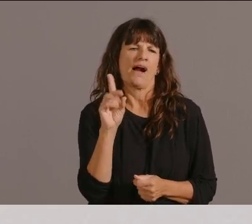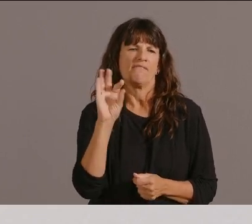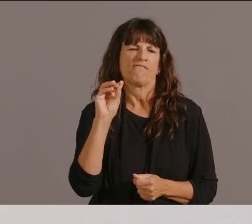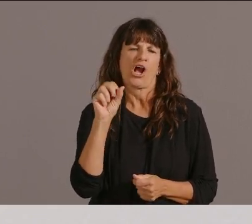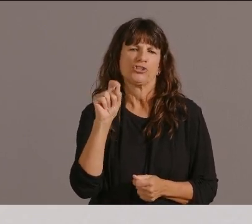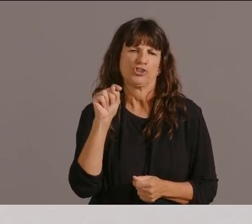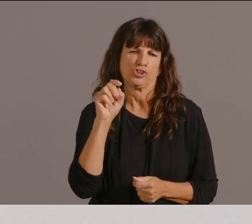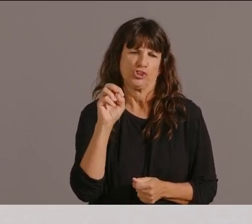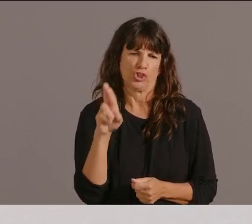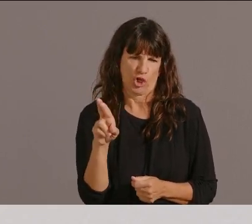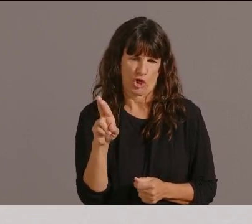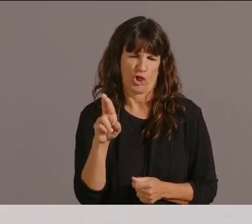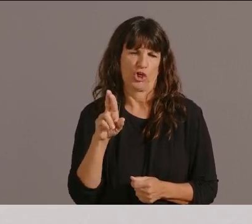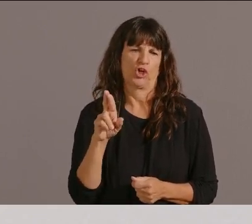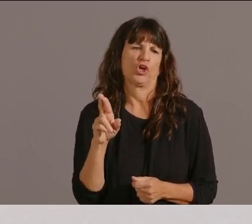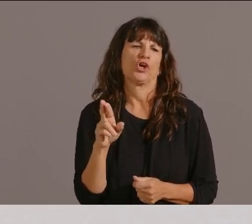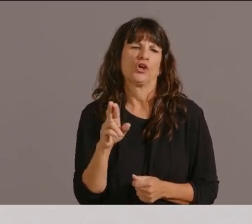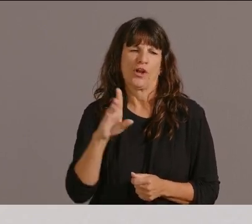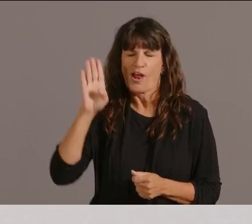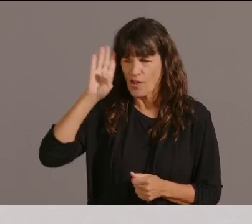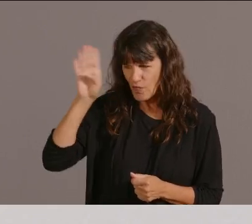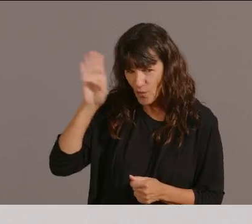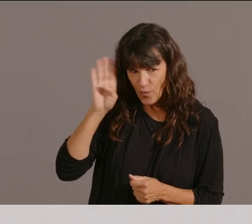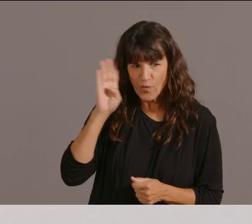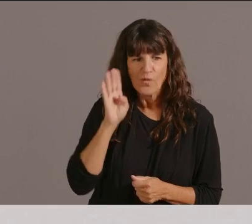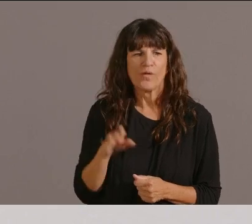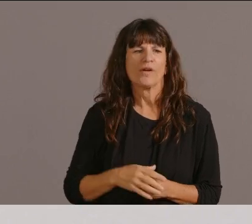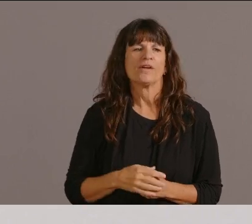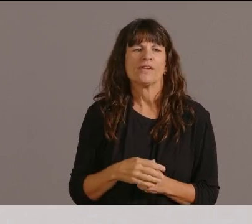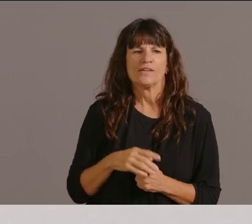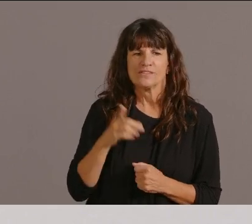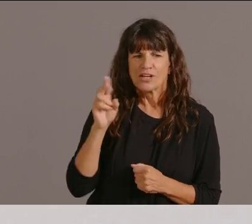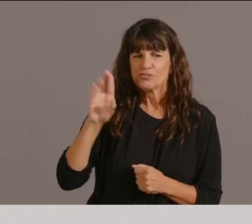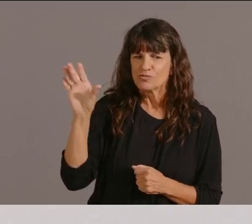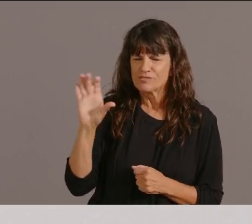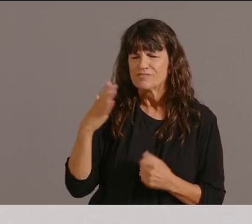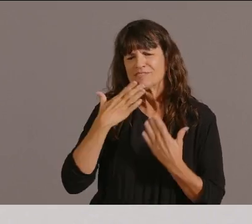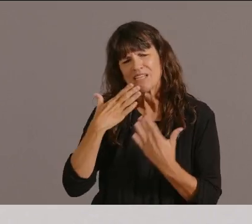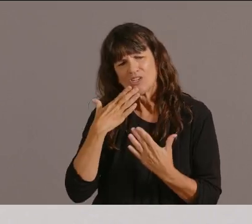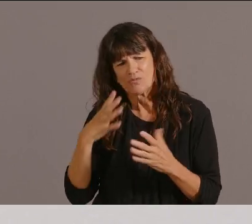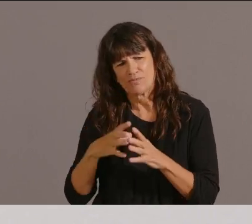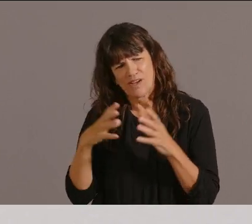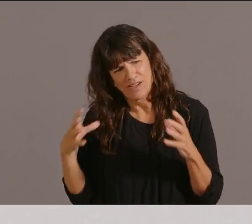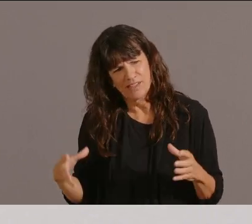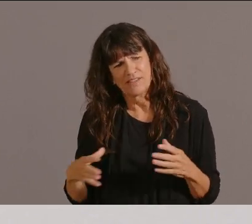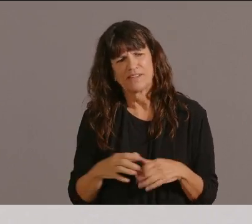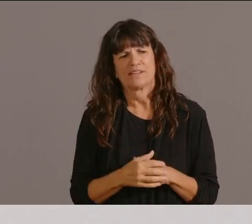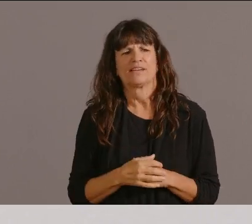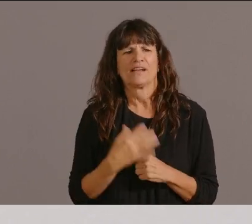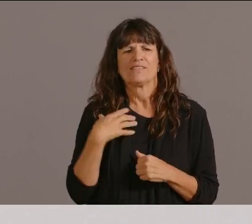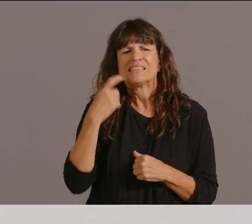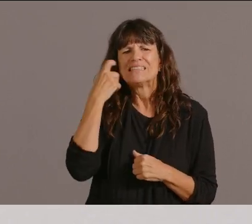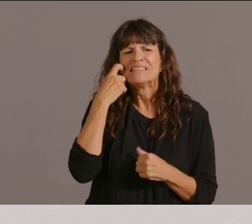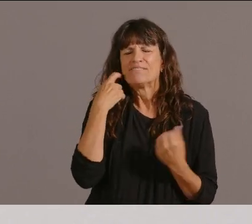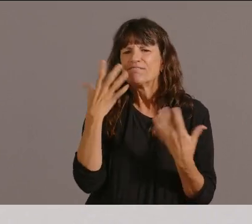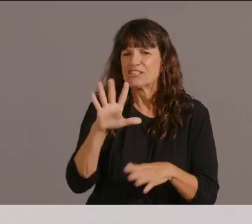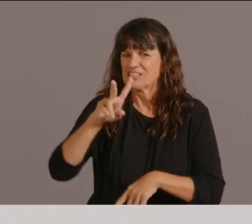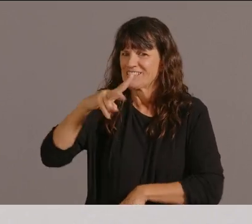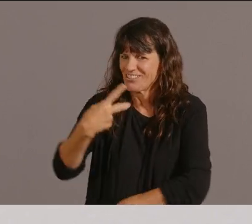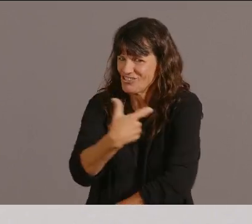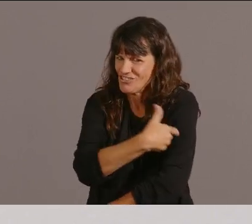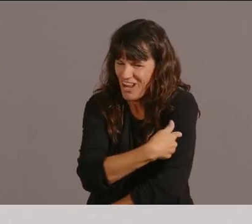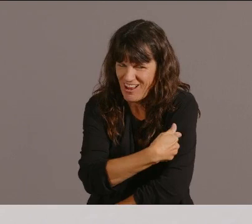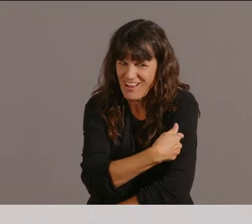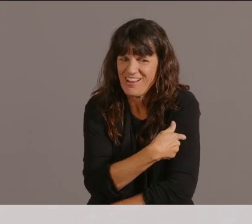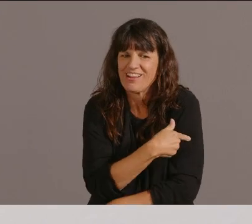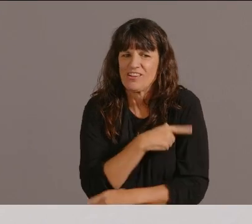Hey, Dr. Chris, thank you very much for doing this. We really do appreciate it. I had my second dose about 2 hours ago, so